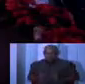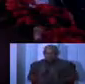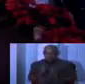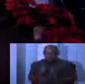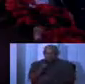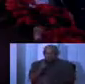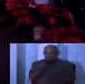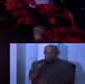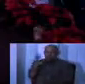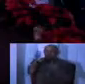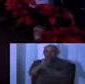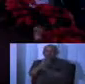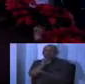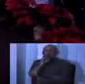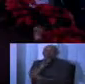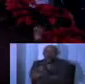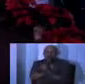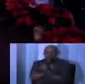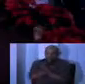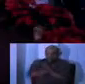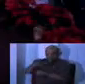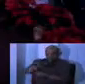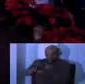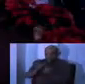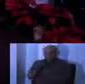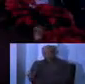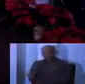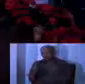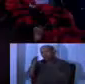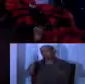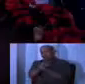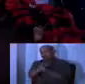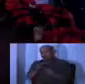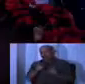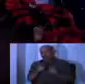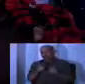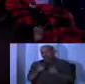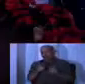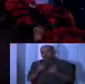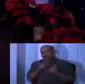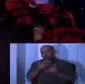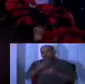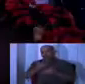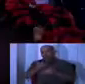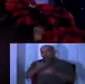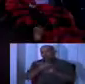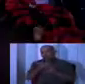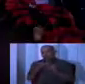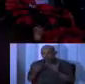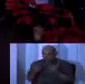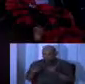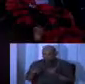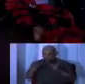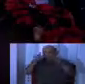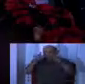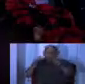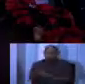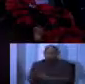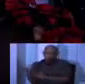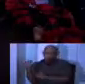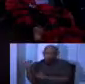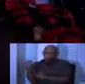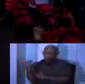loving one another. Perhaps the miracle of just even having a breath in your body that you might be able to wake up in the